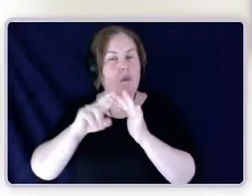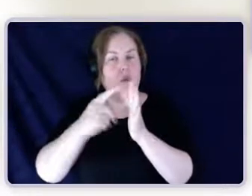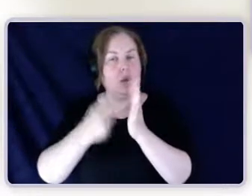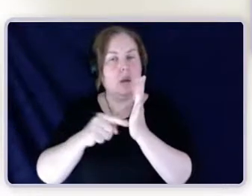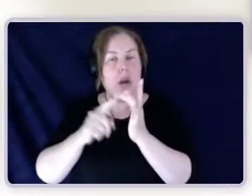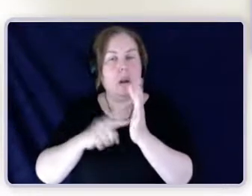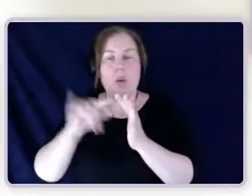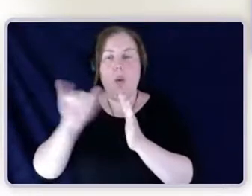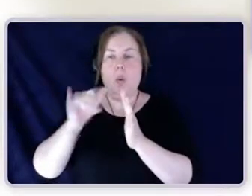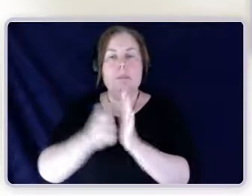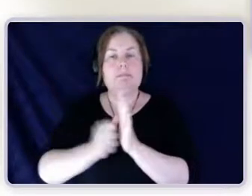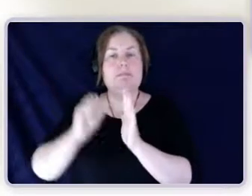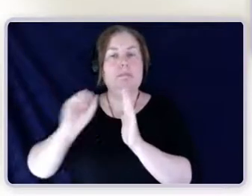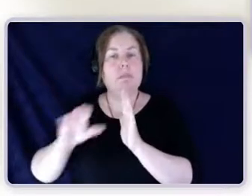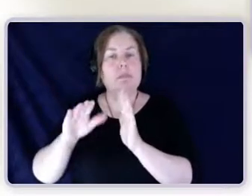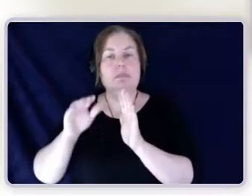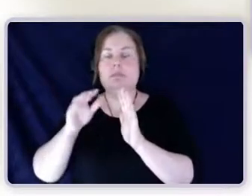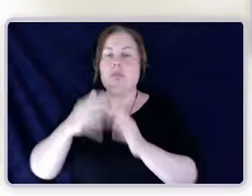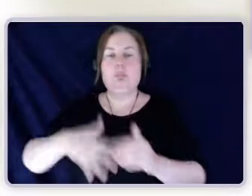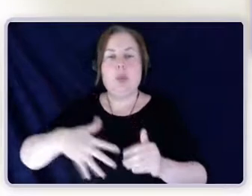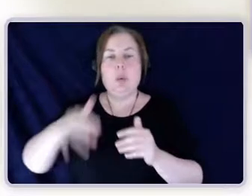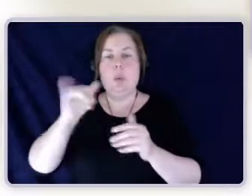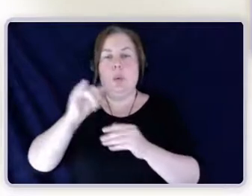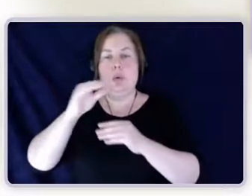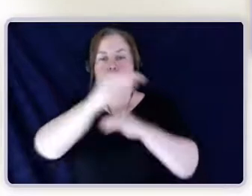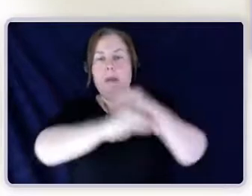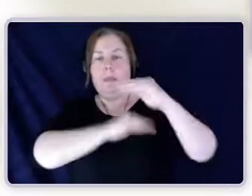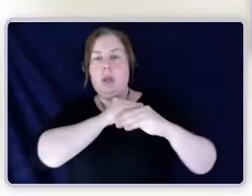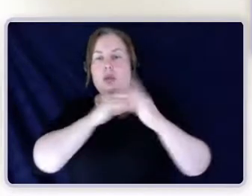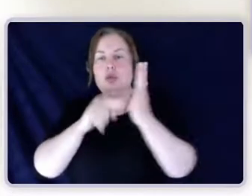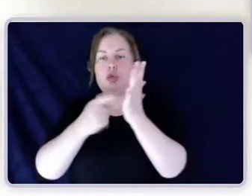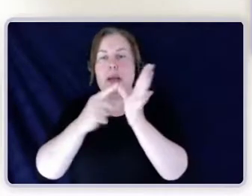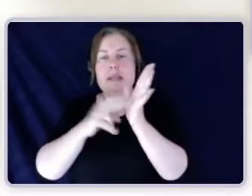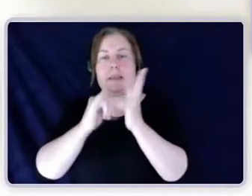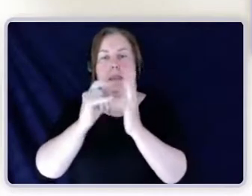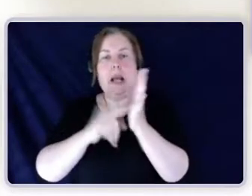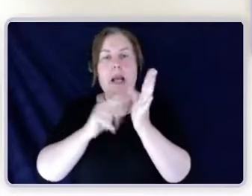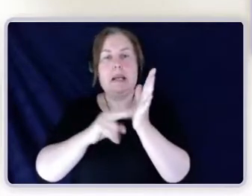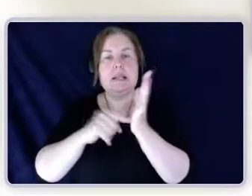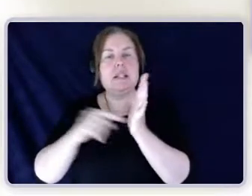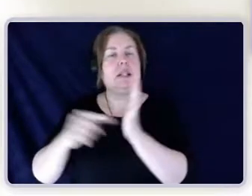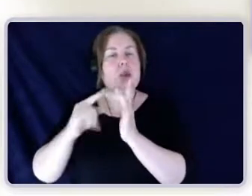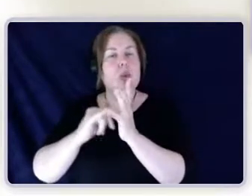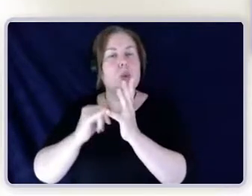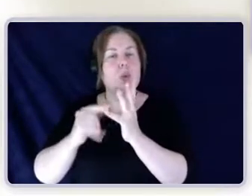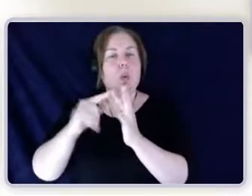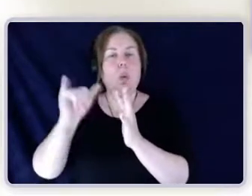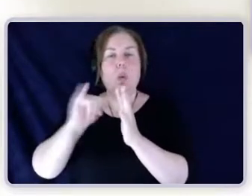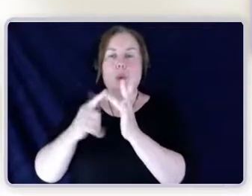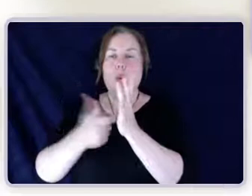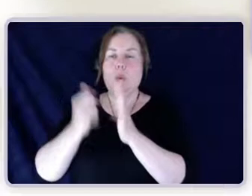transplant of tissue or an organ, or there are other specific medical treatments,